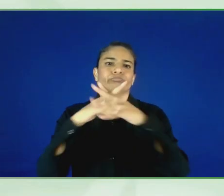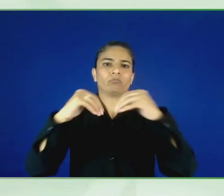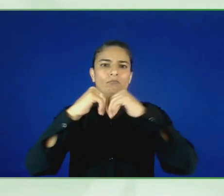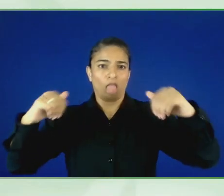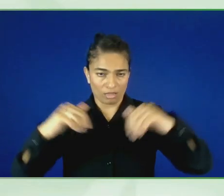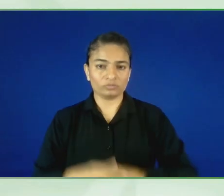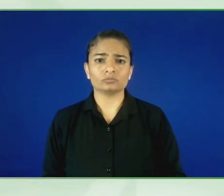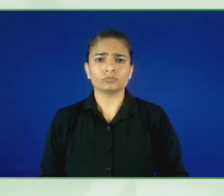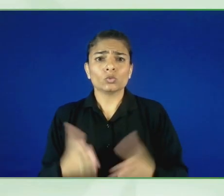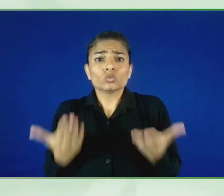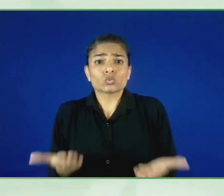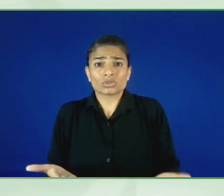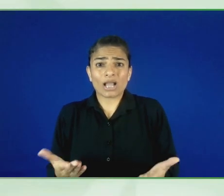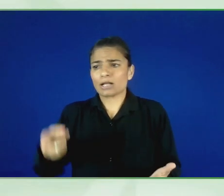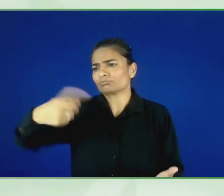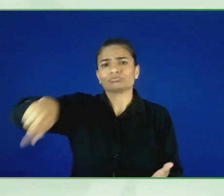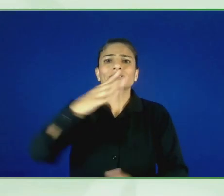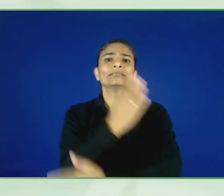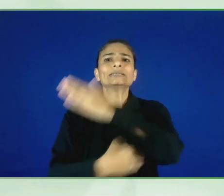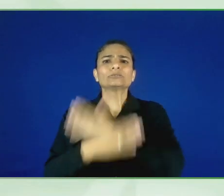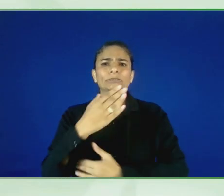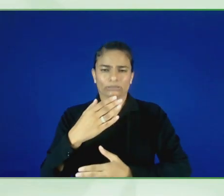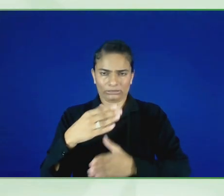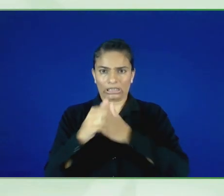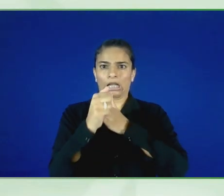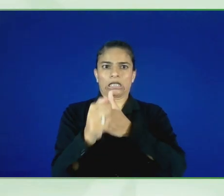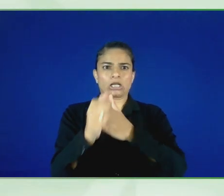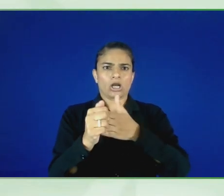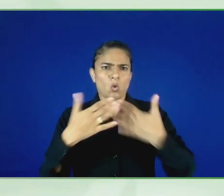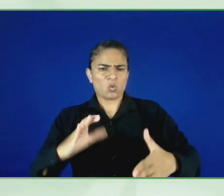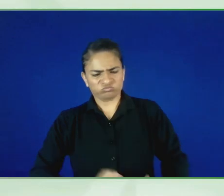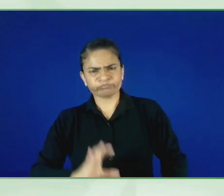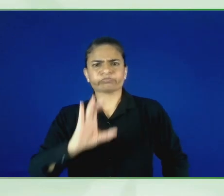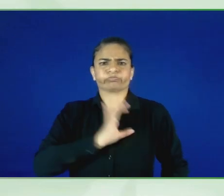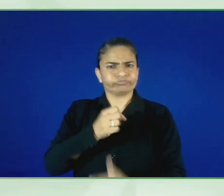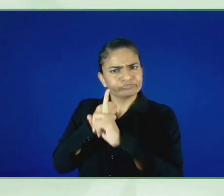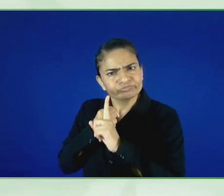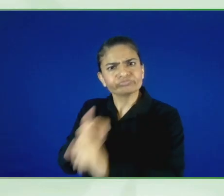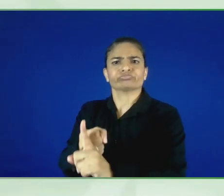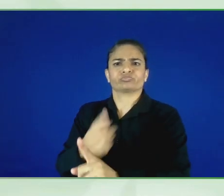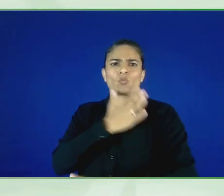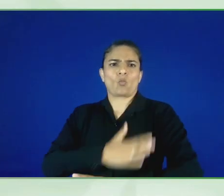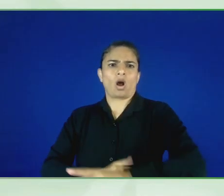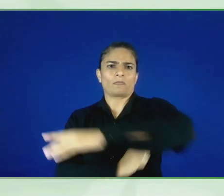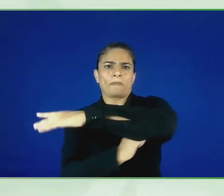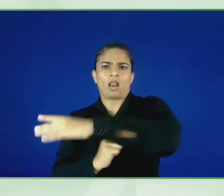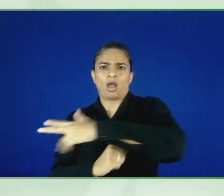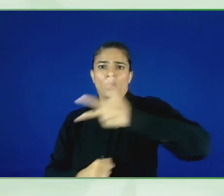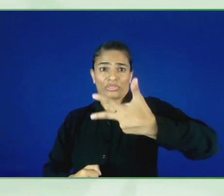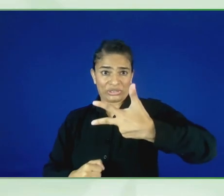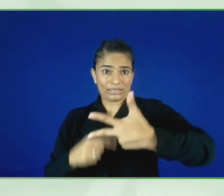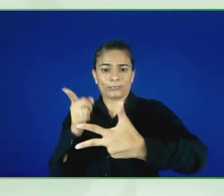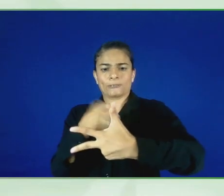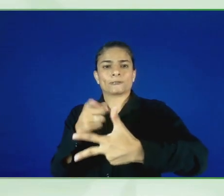strategy, psychological safety and trust, storytelling, and accountability. So with our panelists today, we'll